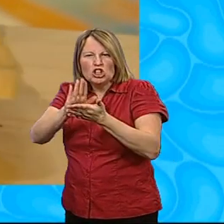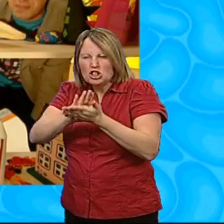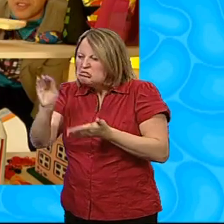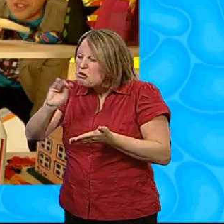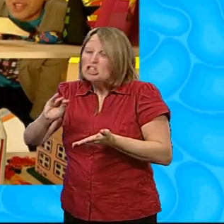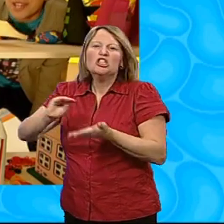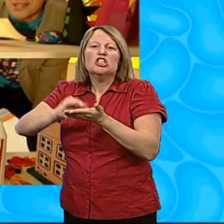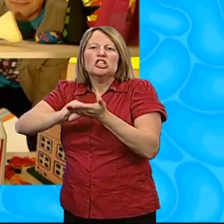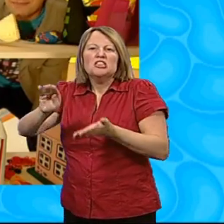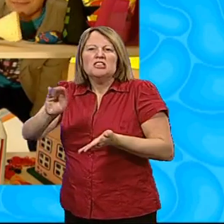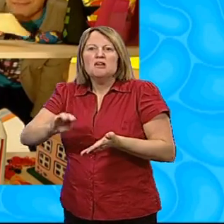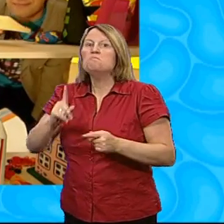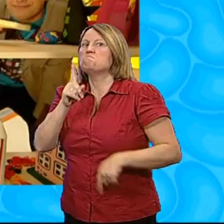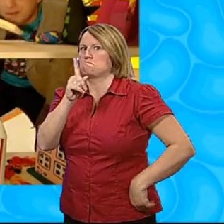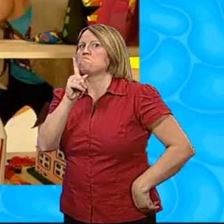cleaning up sponge.